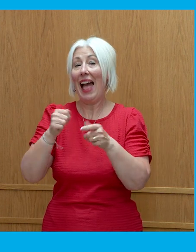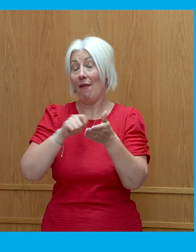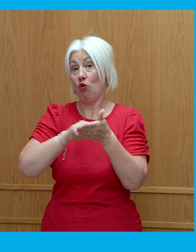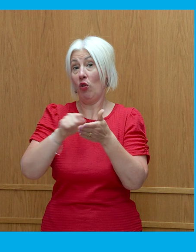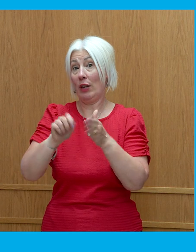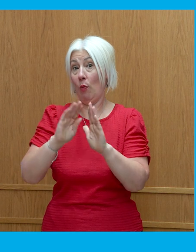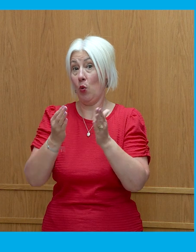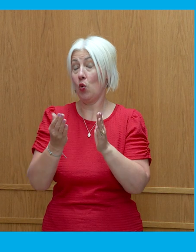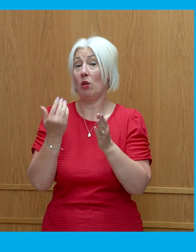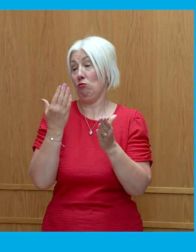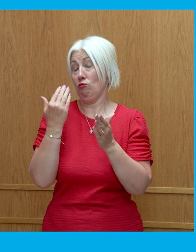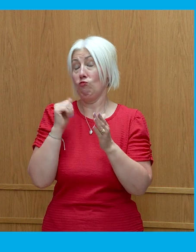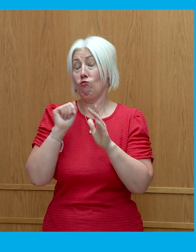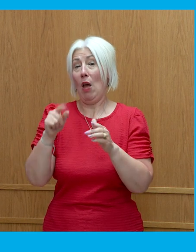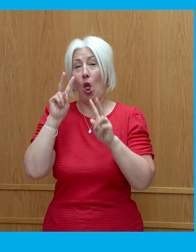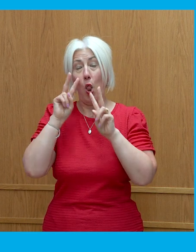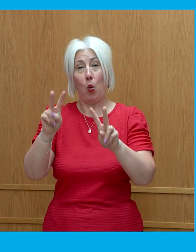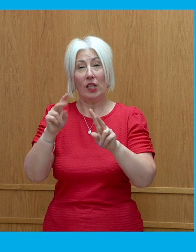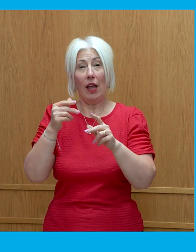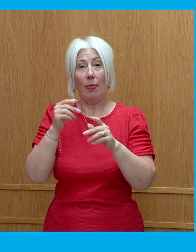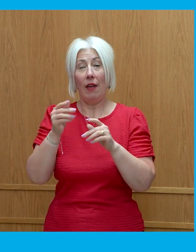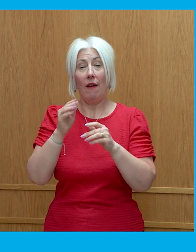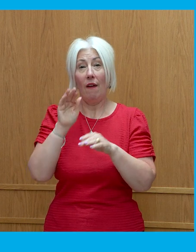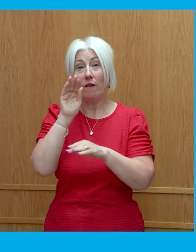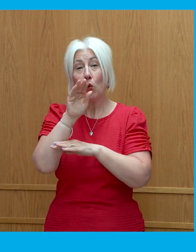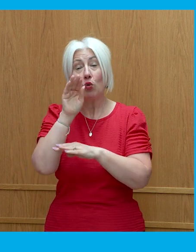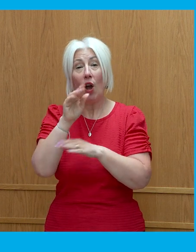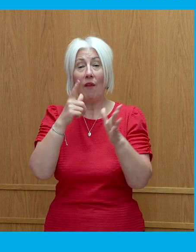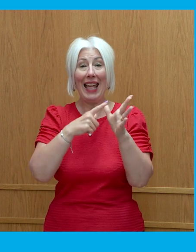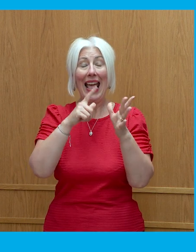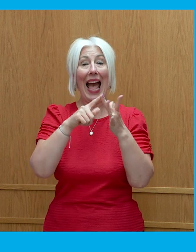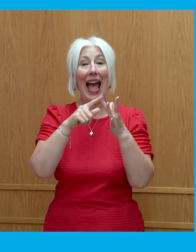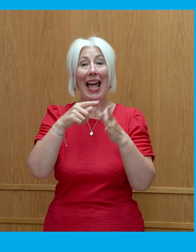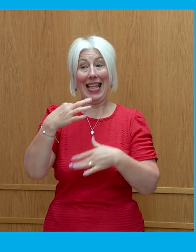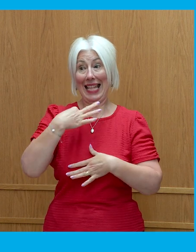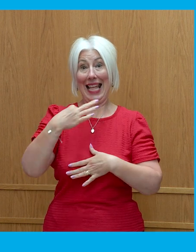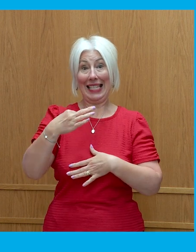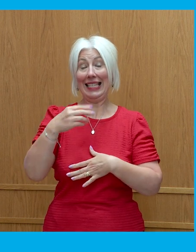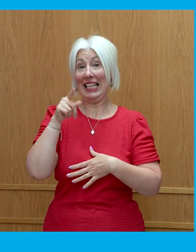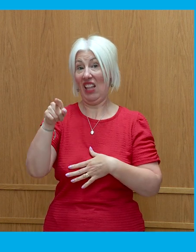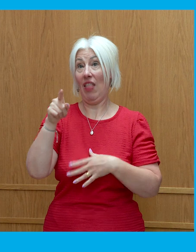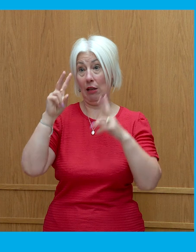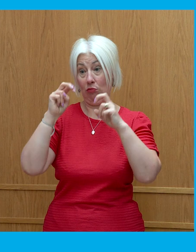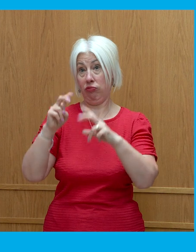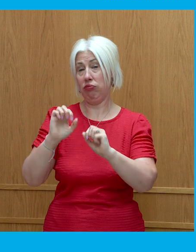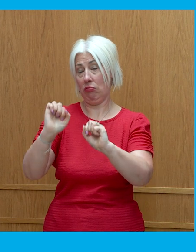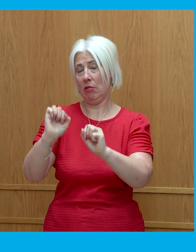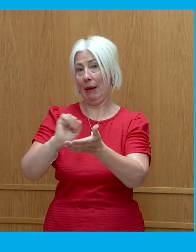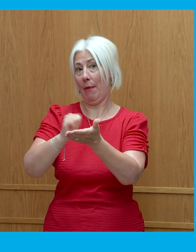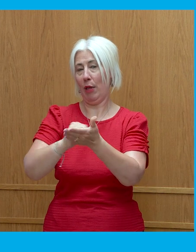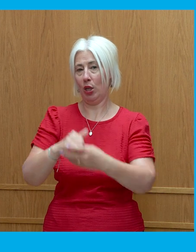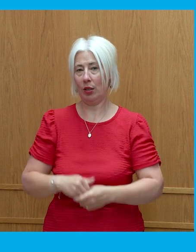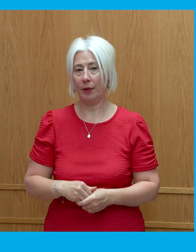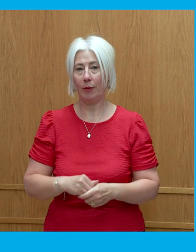2.0, which explores a near future of AI candidates, has been recently published.